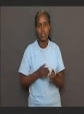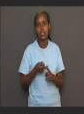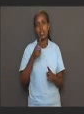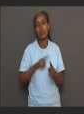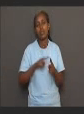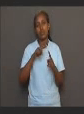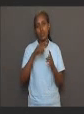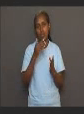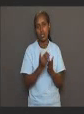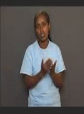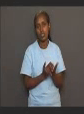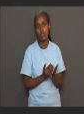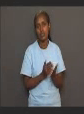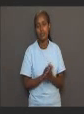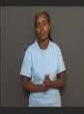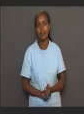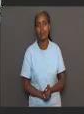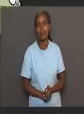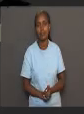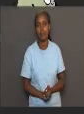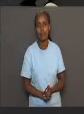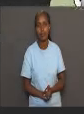Let's get back to our lesson.